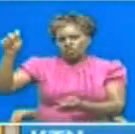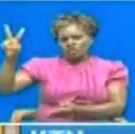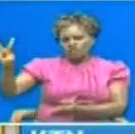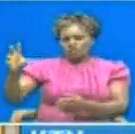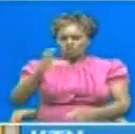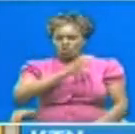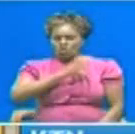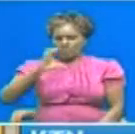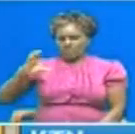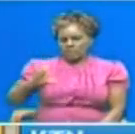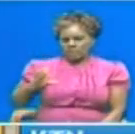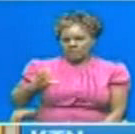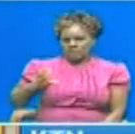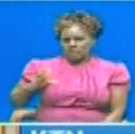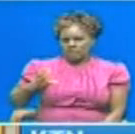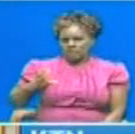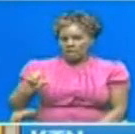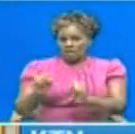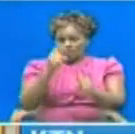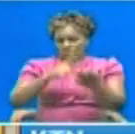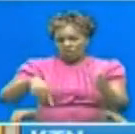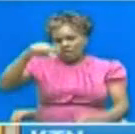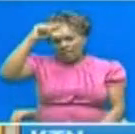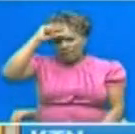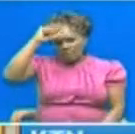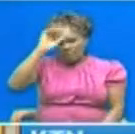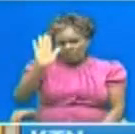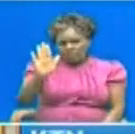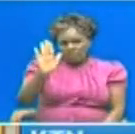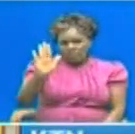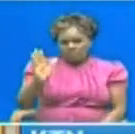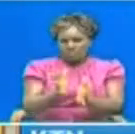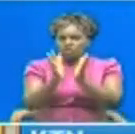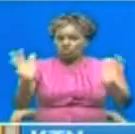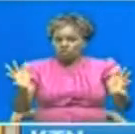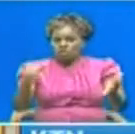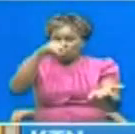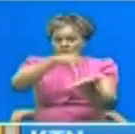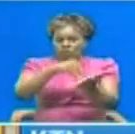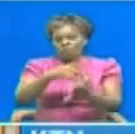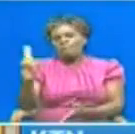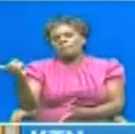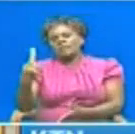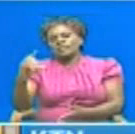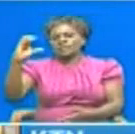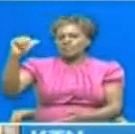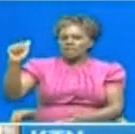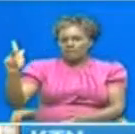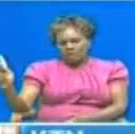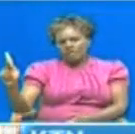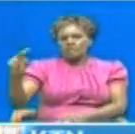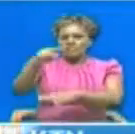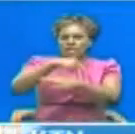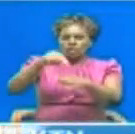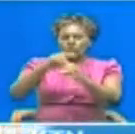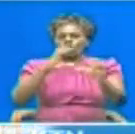Committee, where the government is the majority because it consists of the ministry, the CAK, the